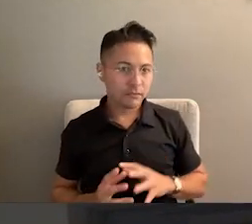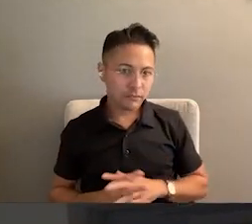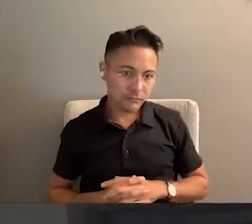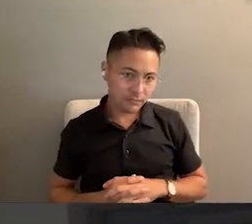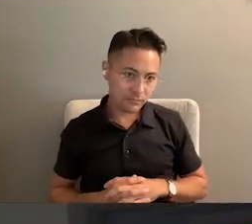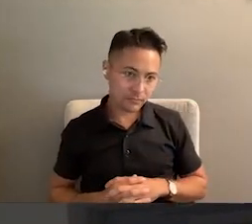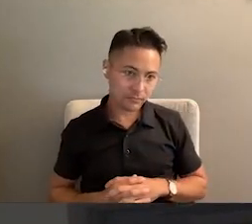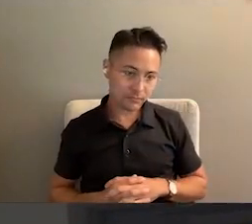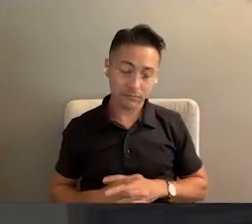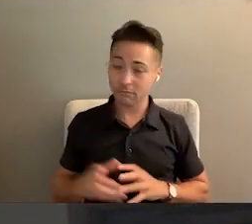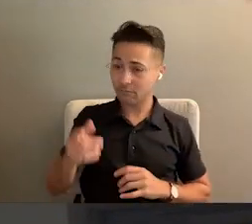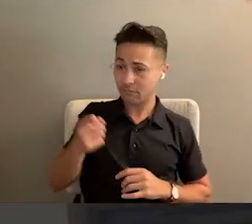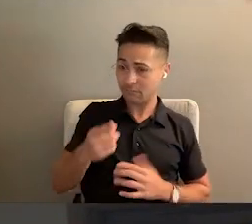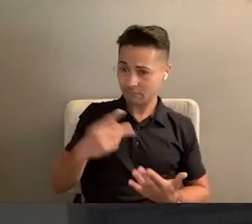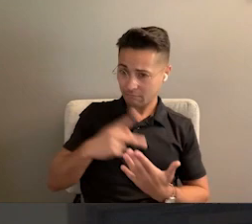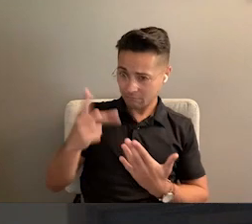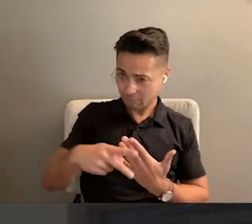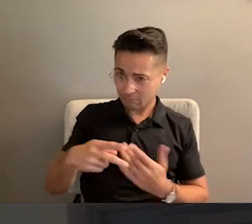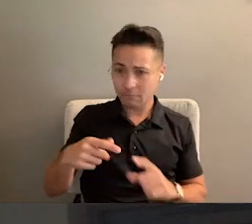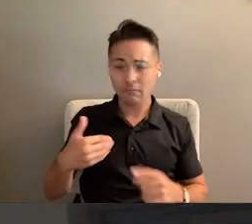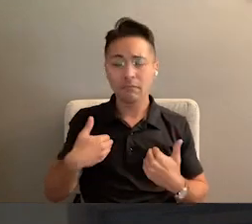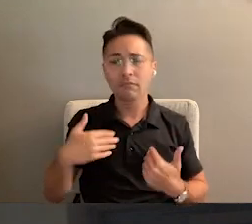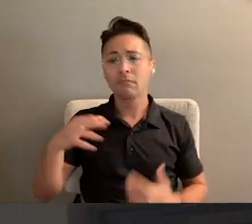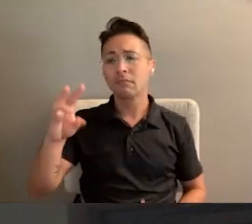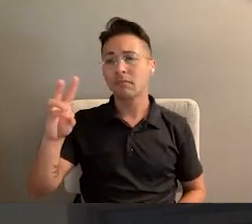It is,